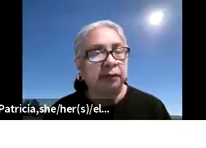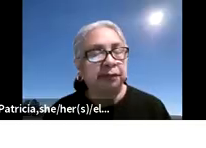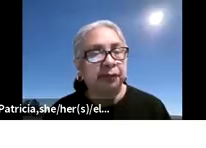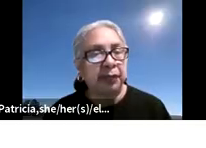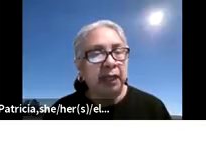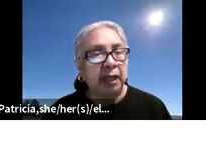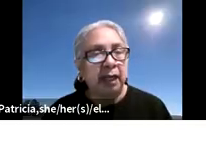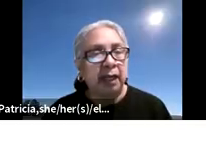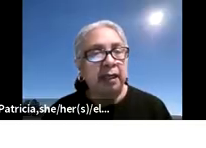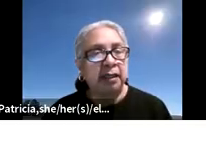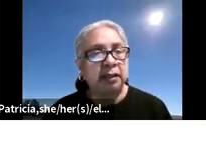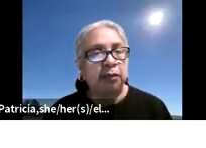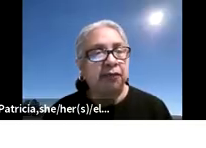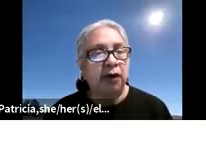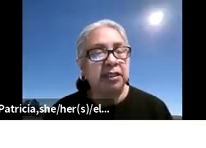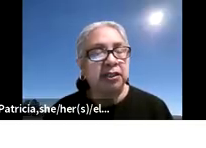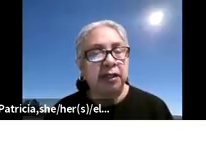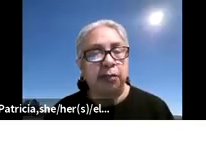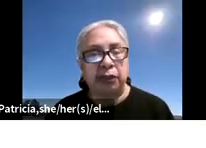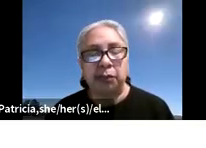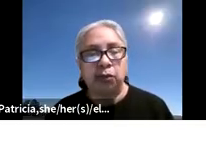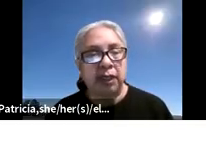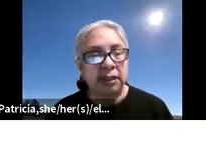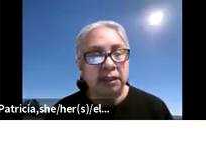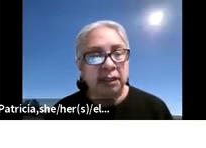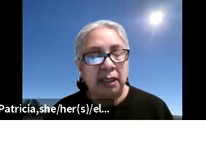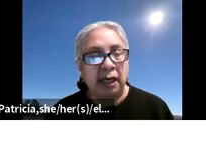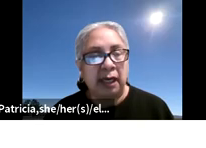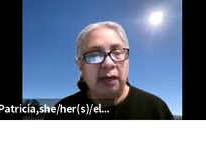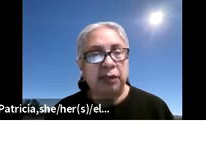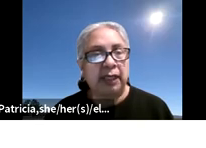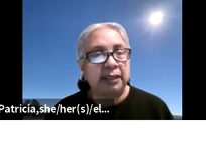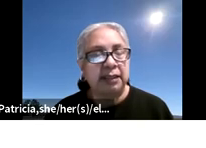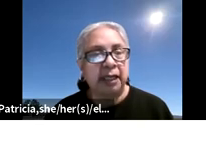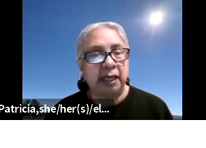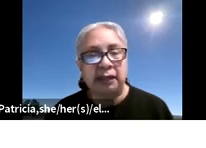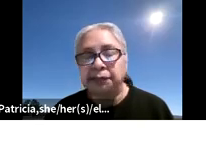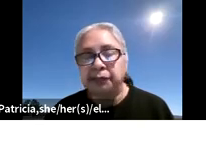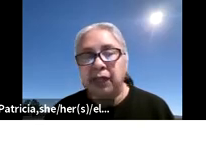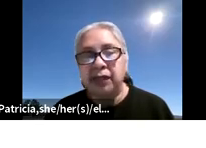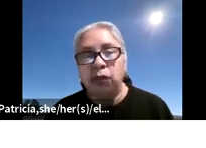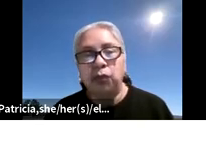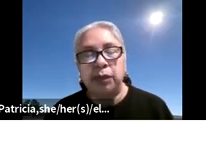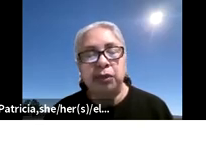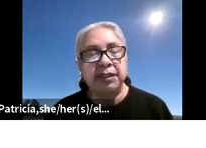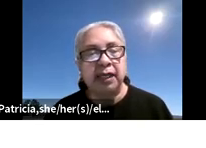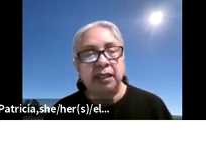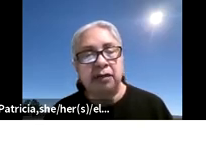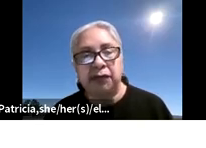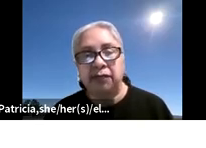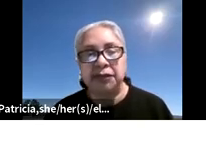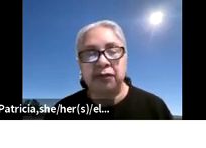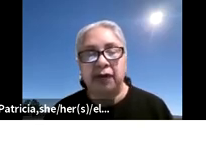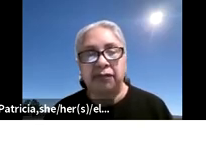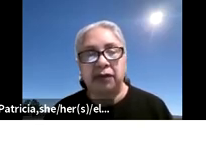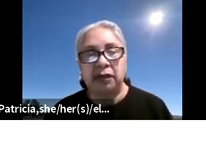role? And before I start in the bullet points, I would like to say that when we present in